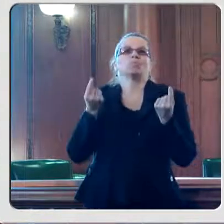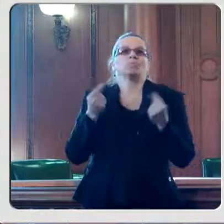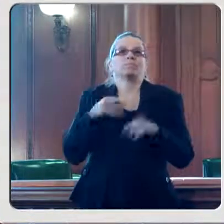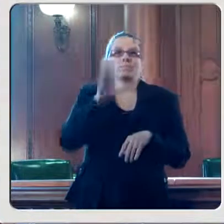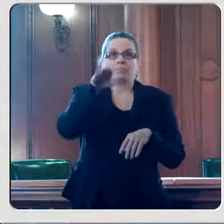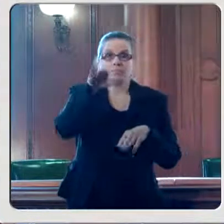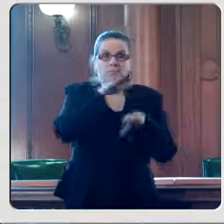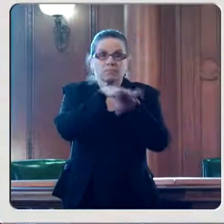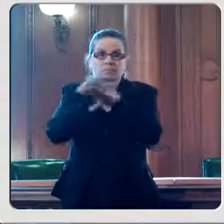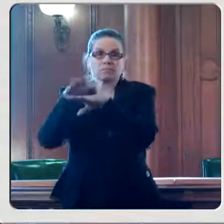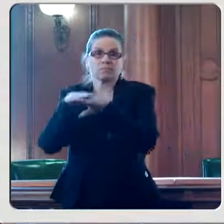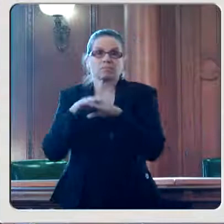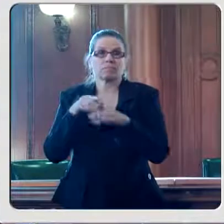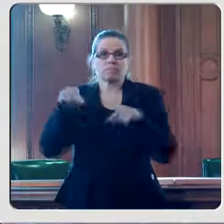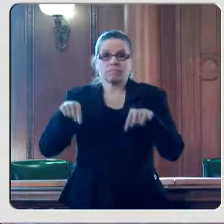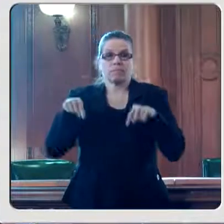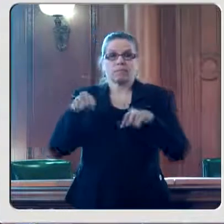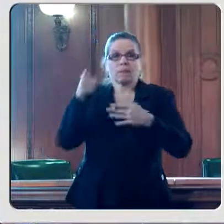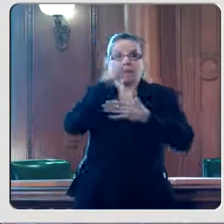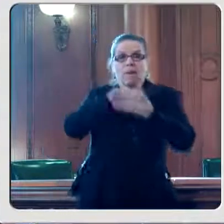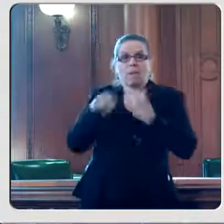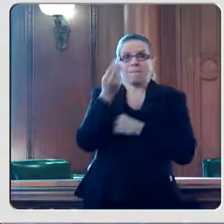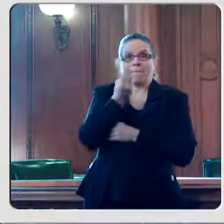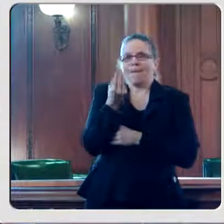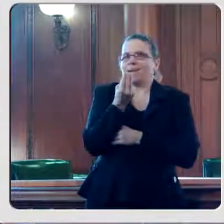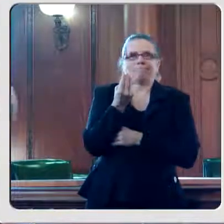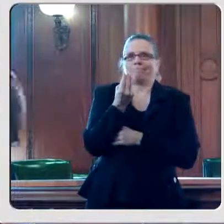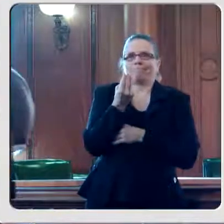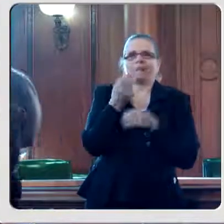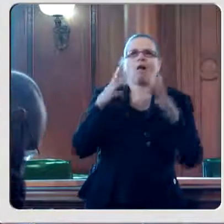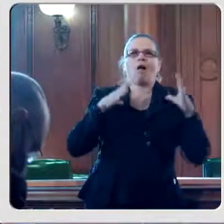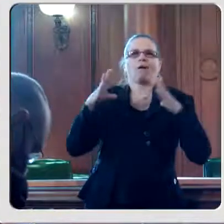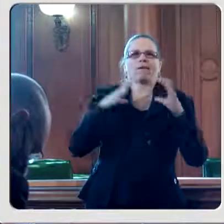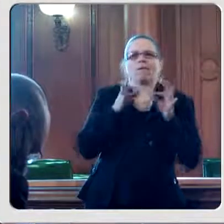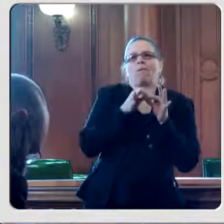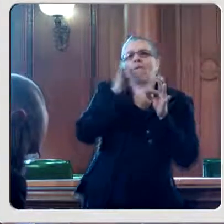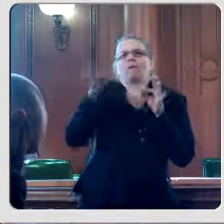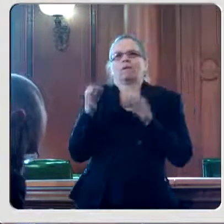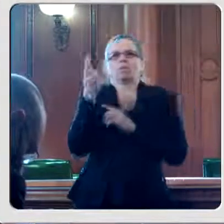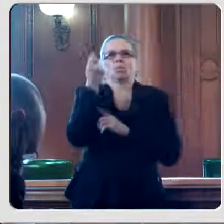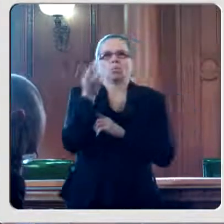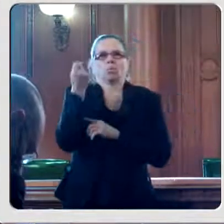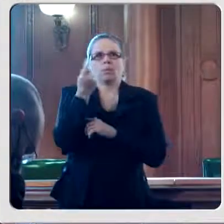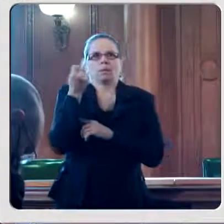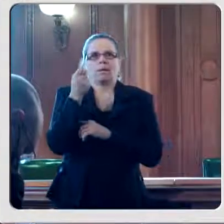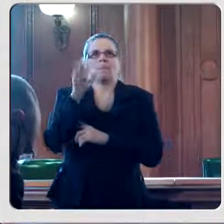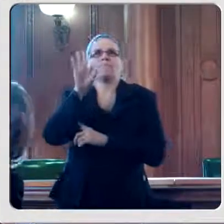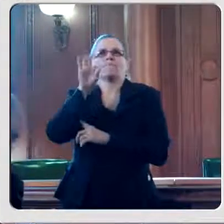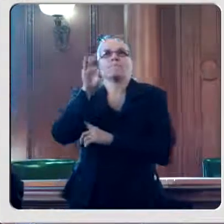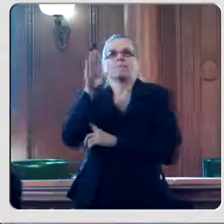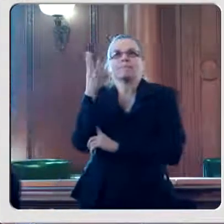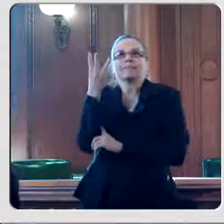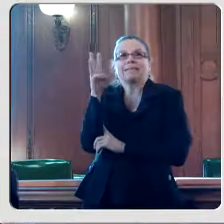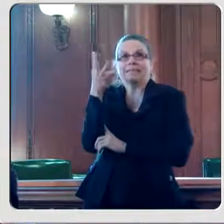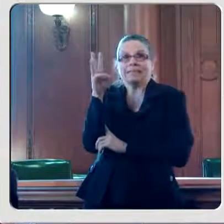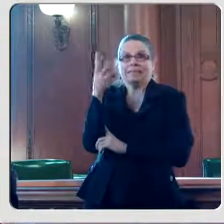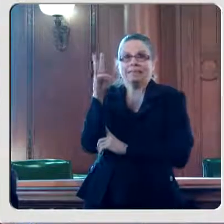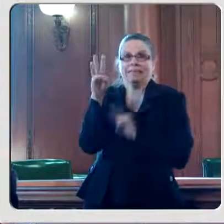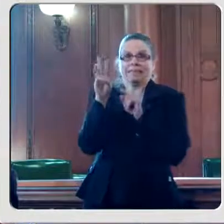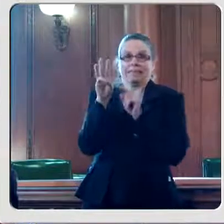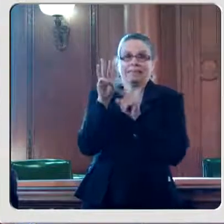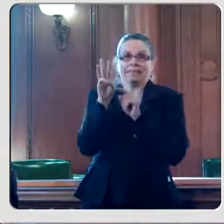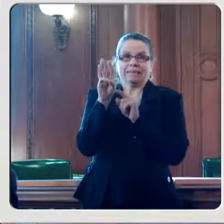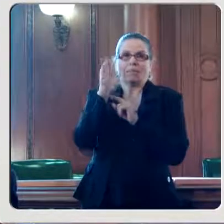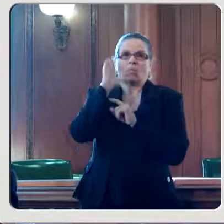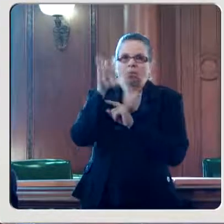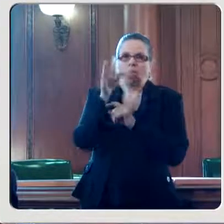which is Monday, February 15th, we will not have our press briefing. We will